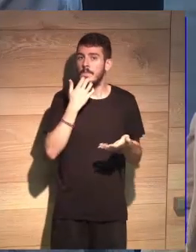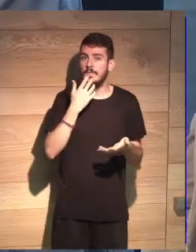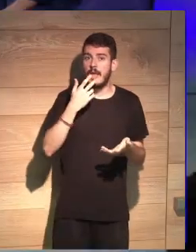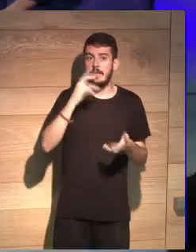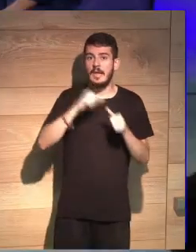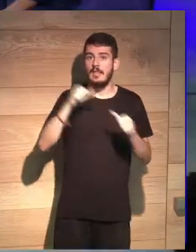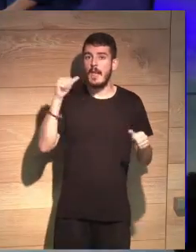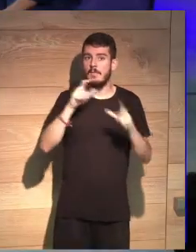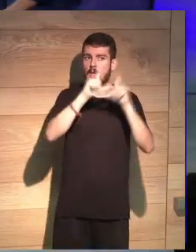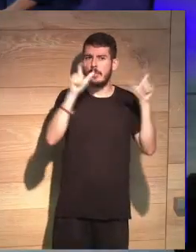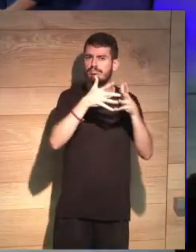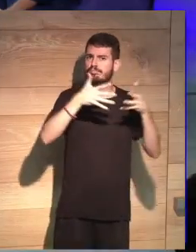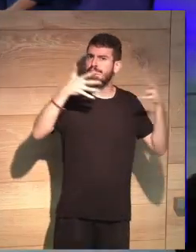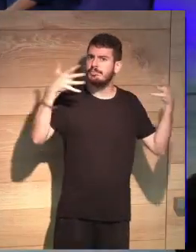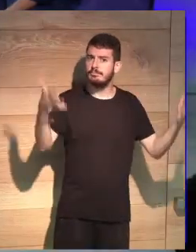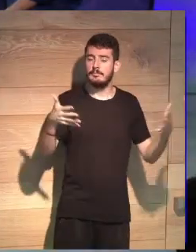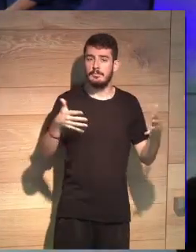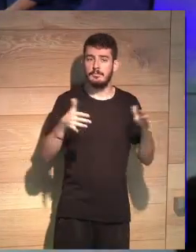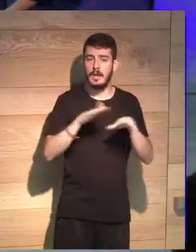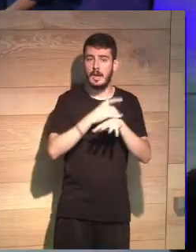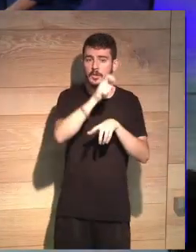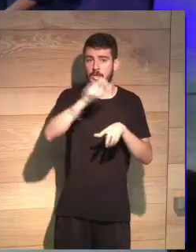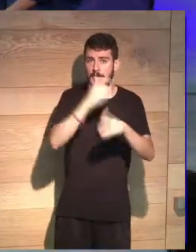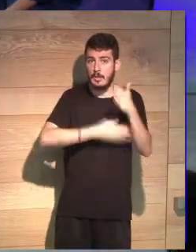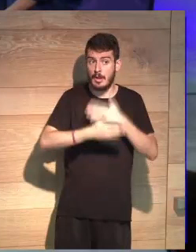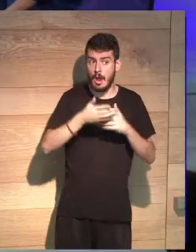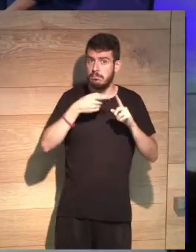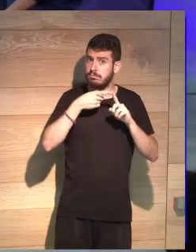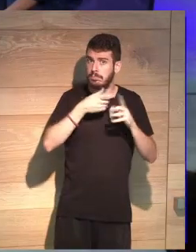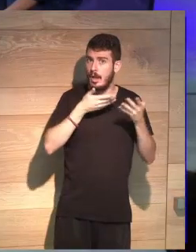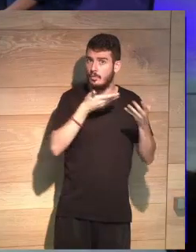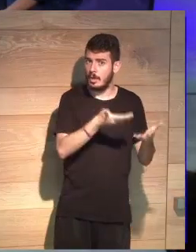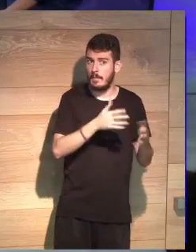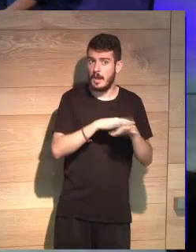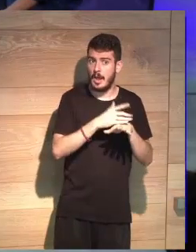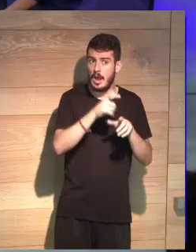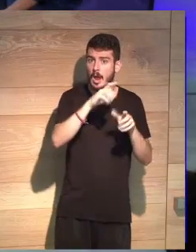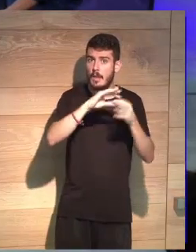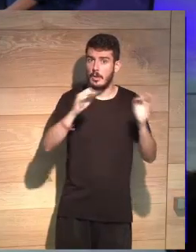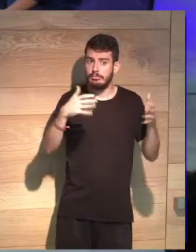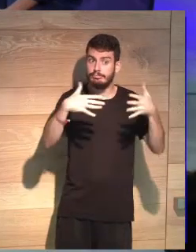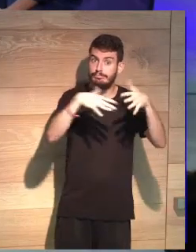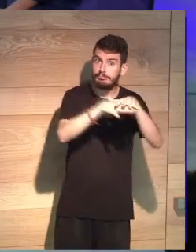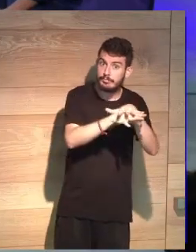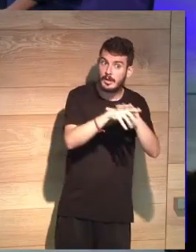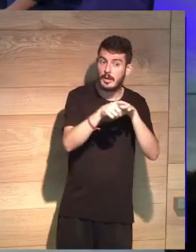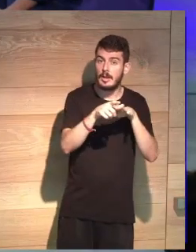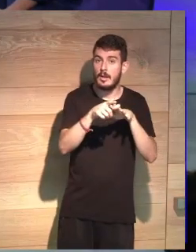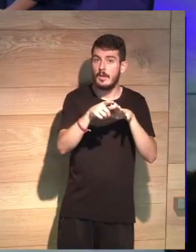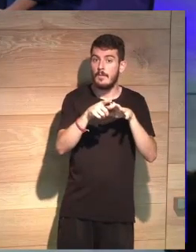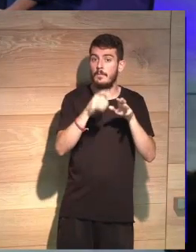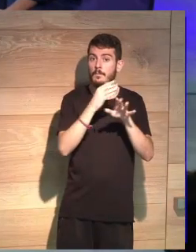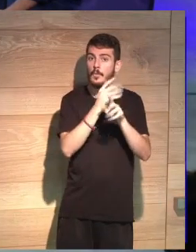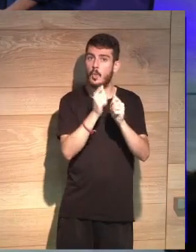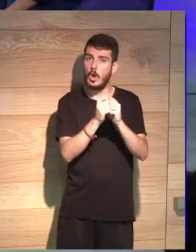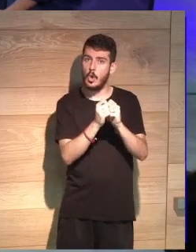further integration aside the experiences from great big companies. There are